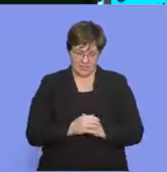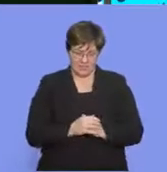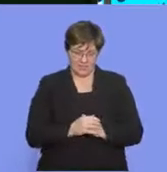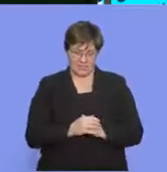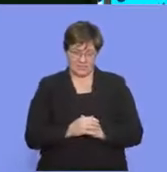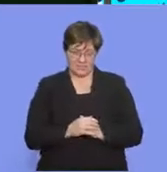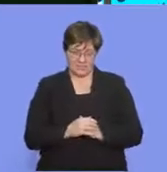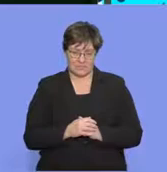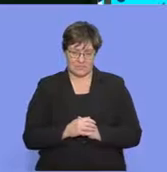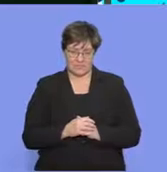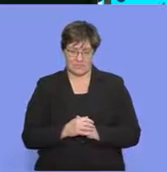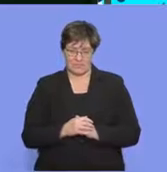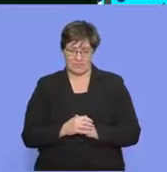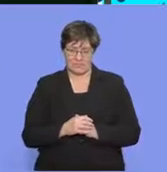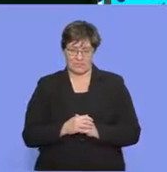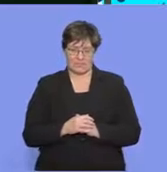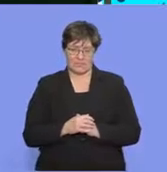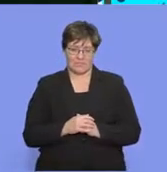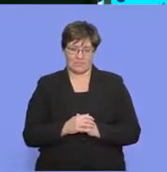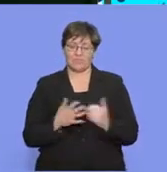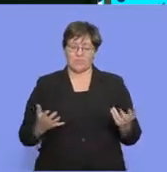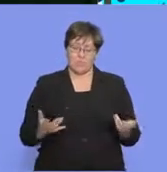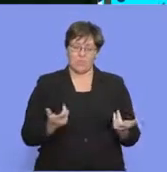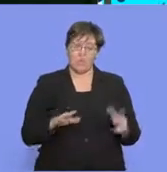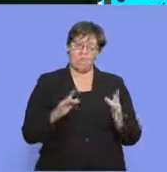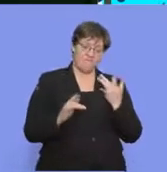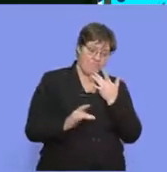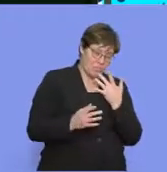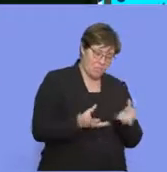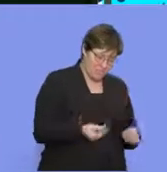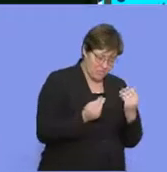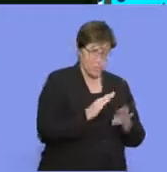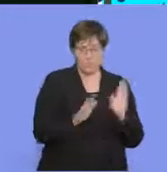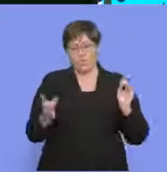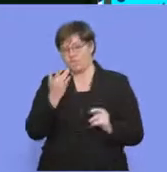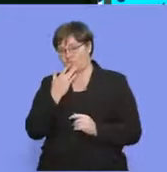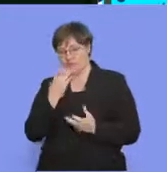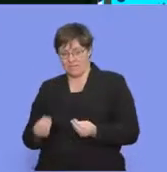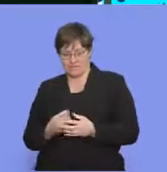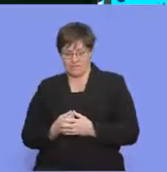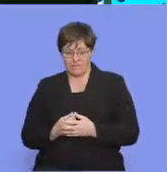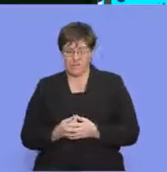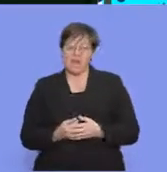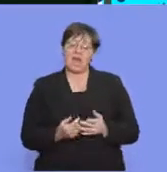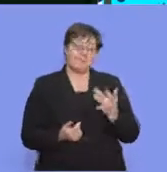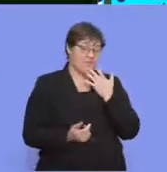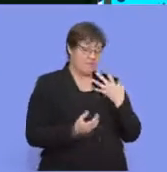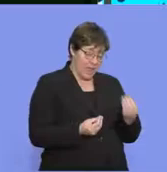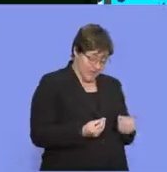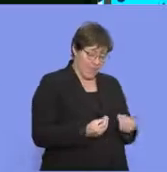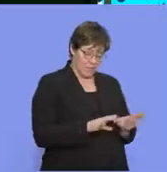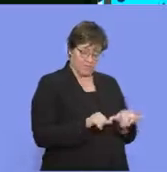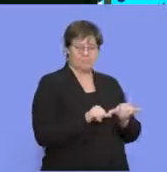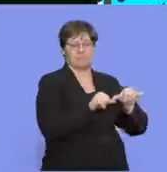pressure for a specific characteristic to either be favorable or unfavorable. And if it's favorable, it